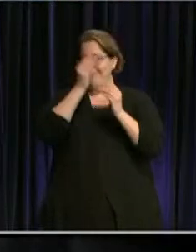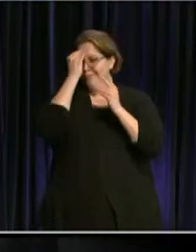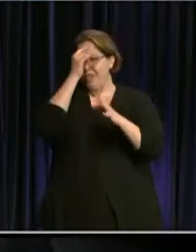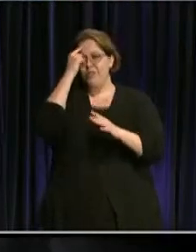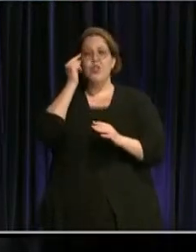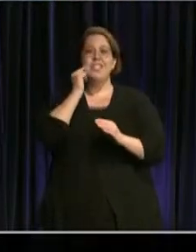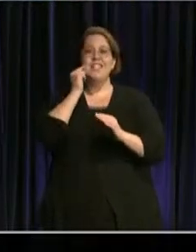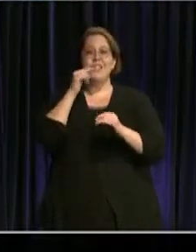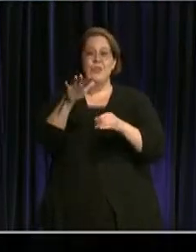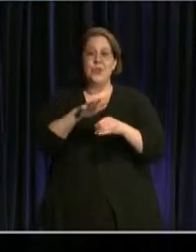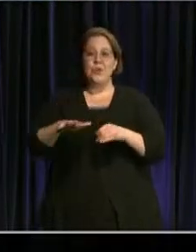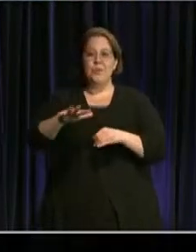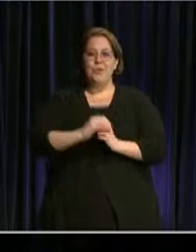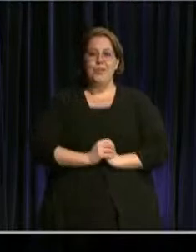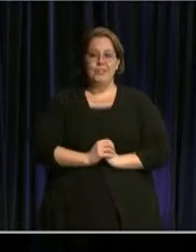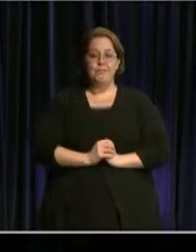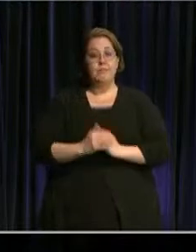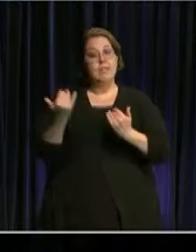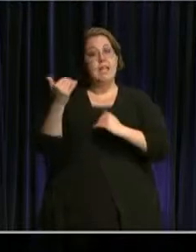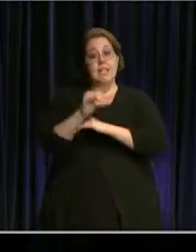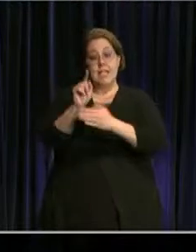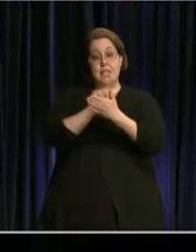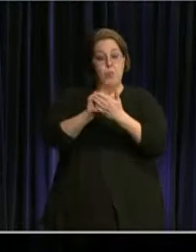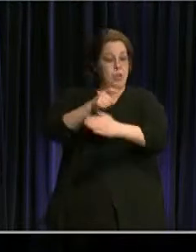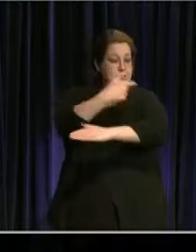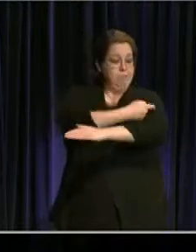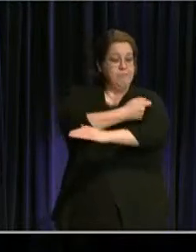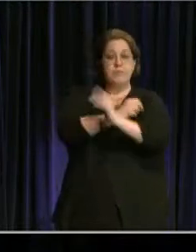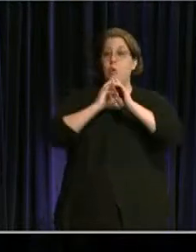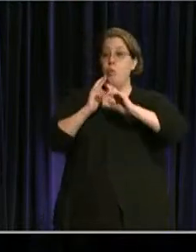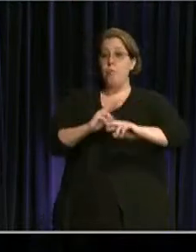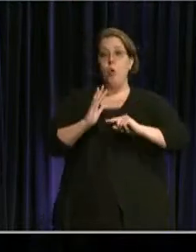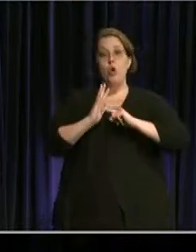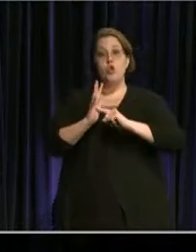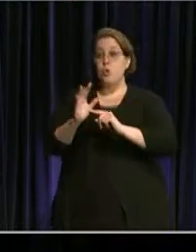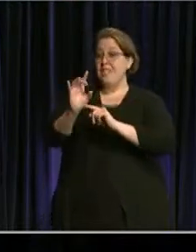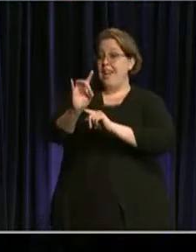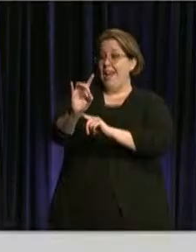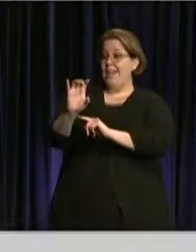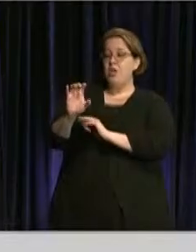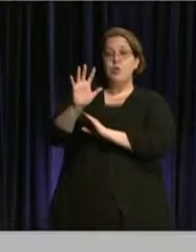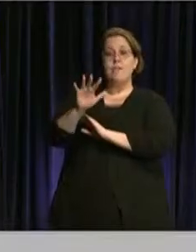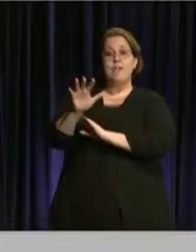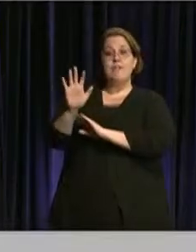for the San Antonio community. Today's weekly vaccination report shows that